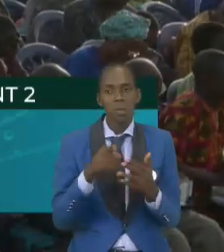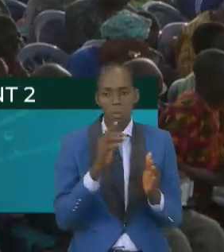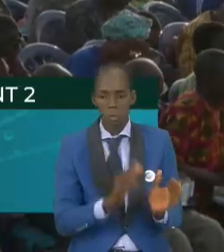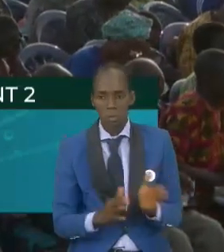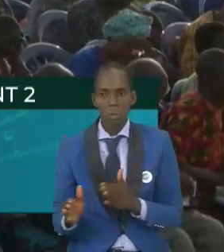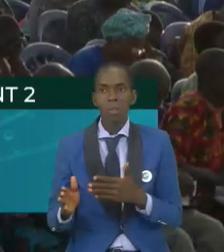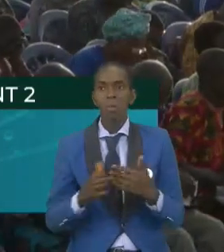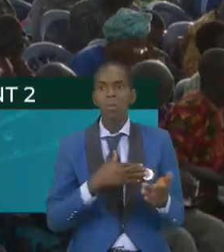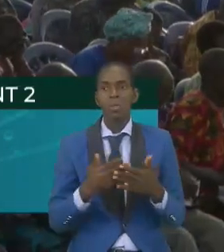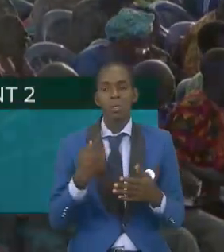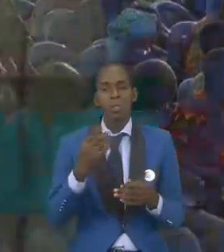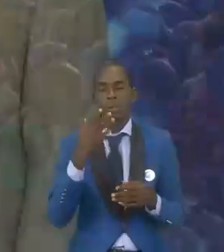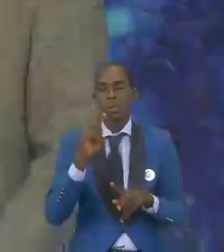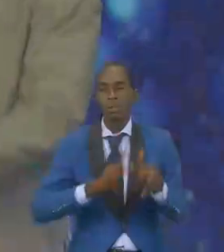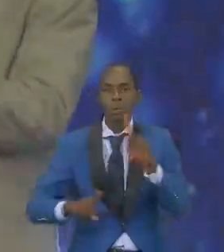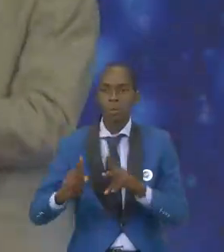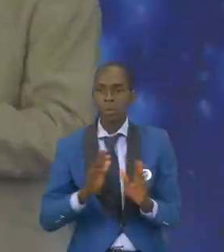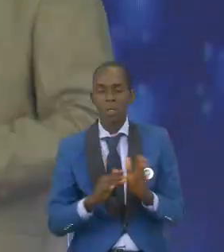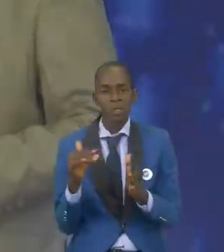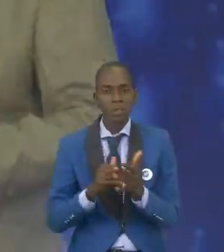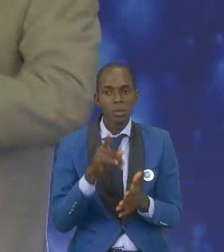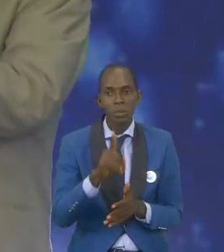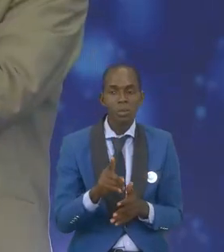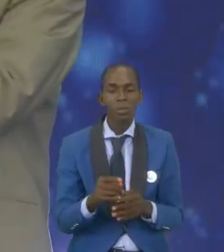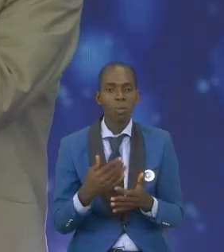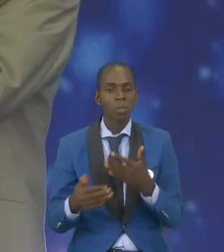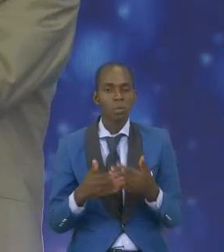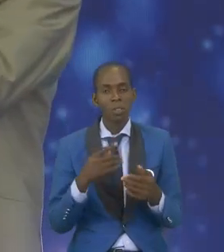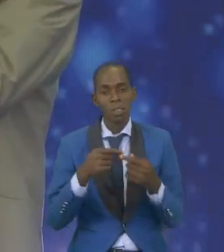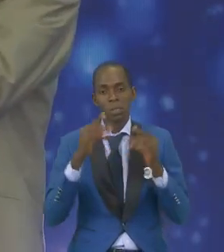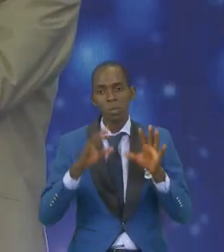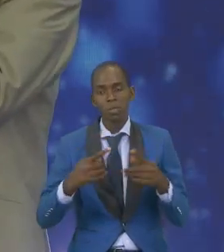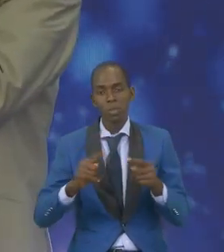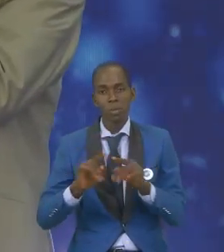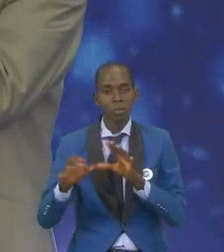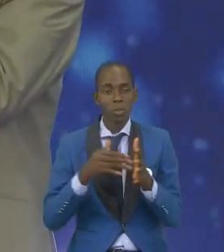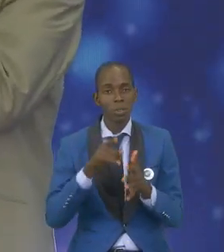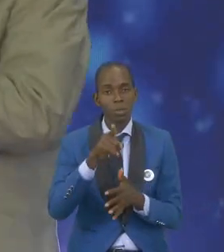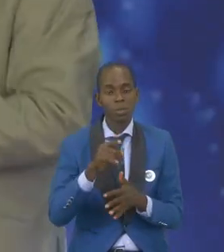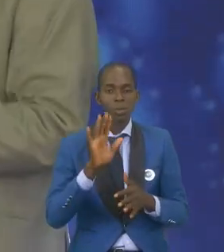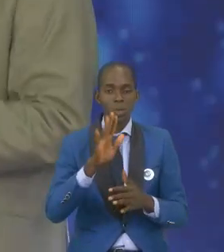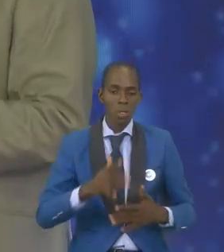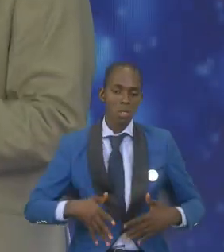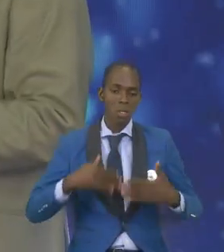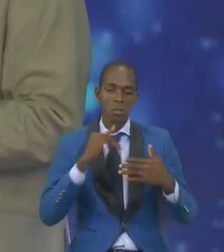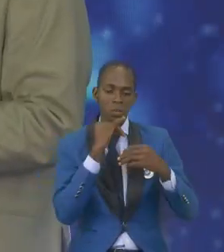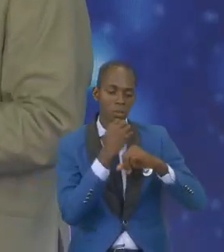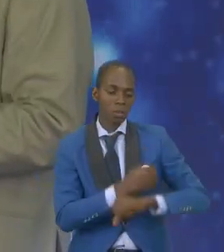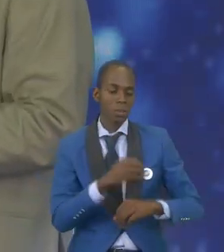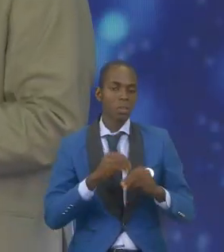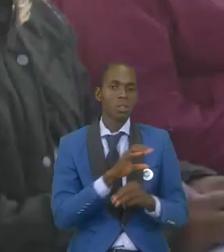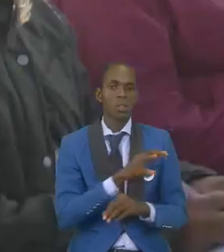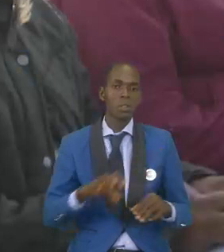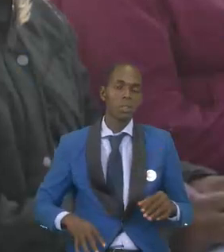they plot, whatever they carry out, your life is secured in Christ, in